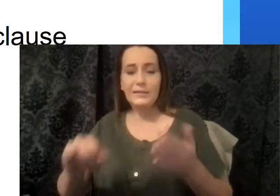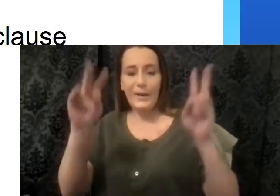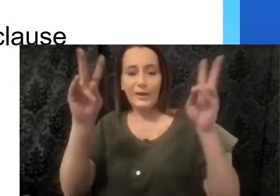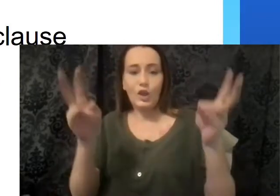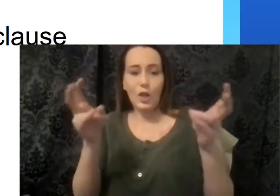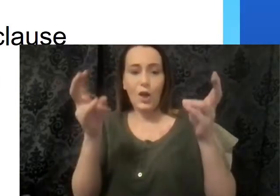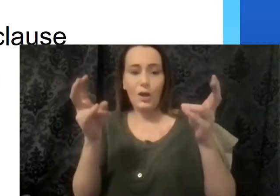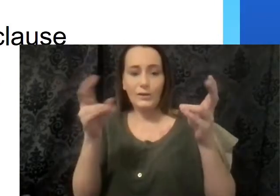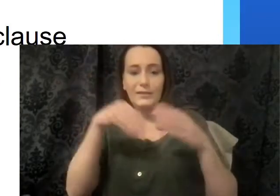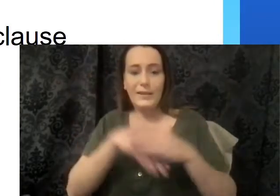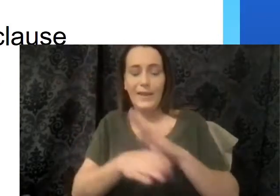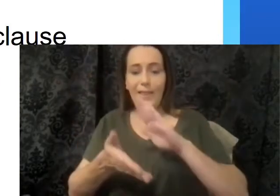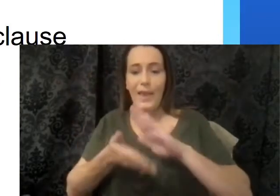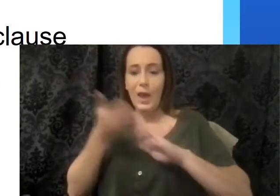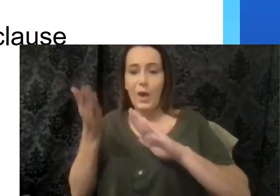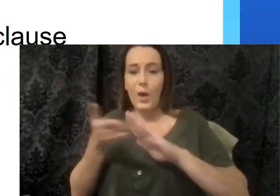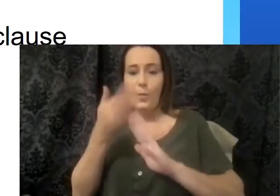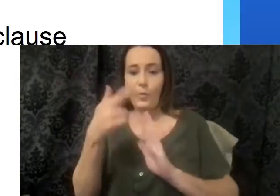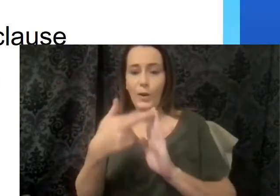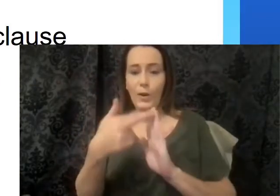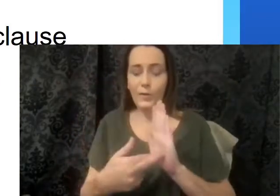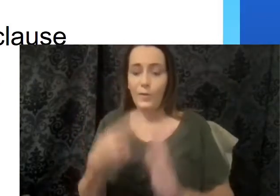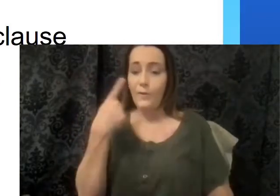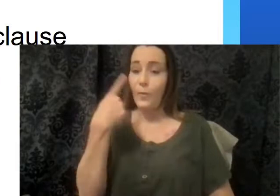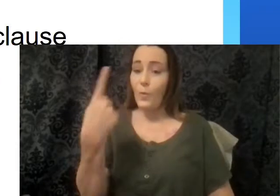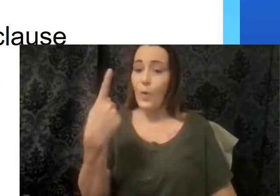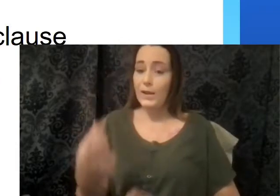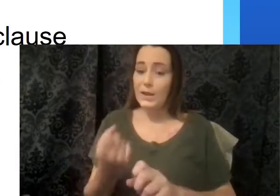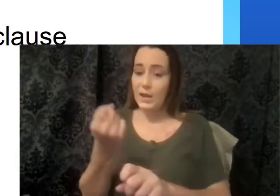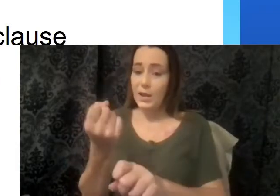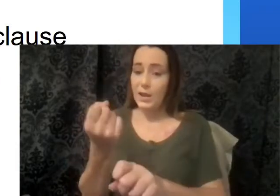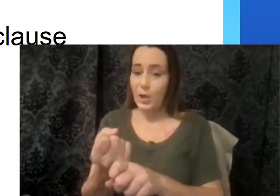the operating rules for 1 year.